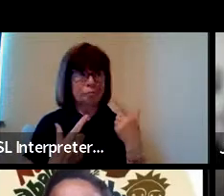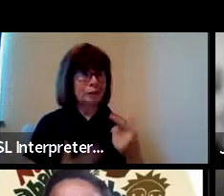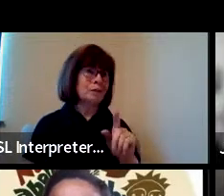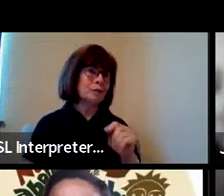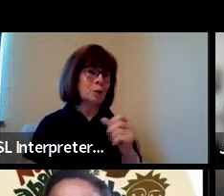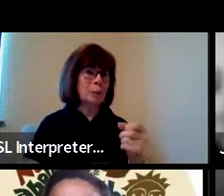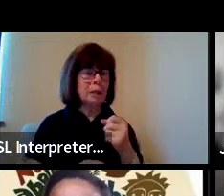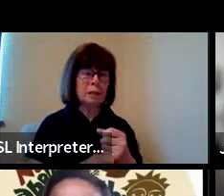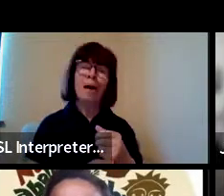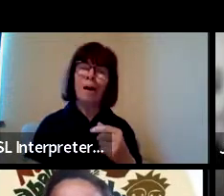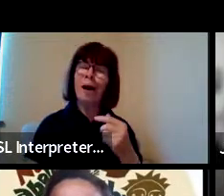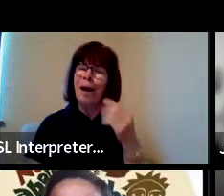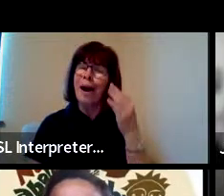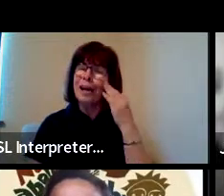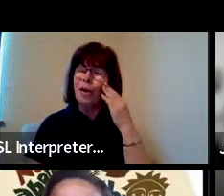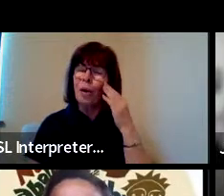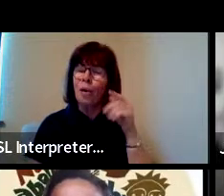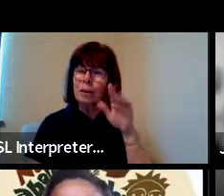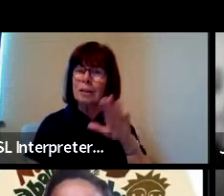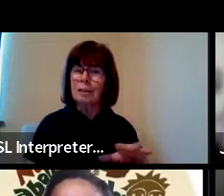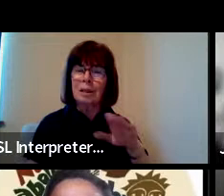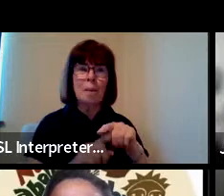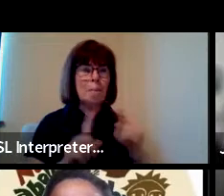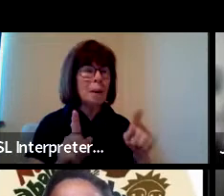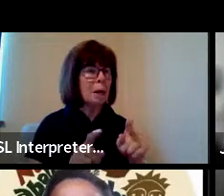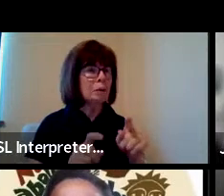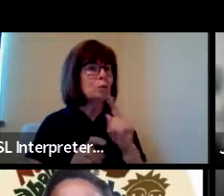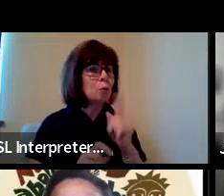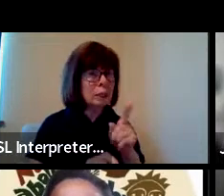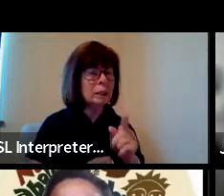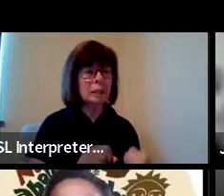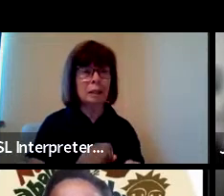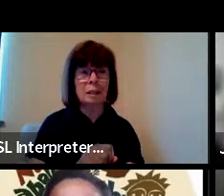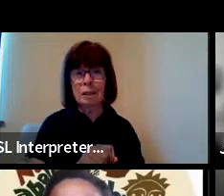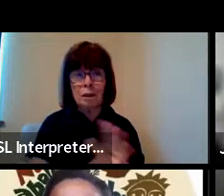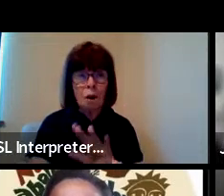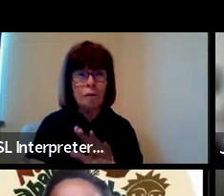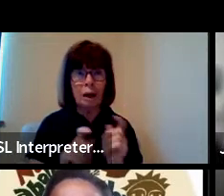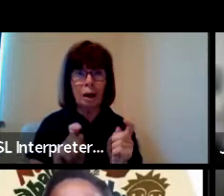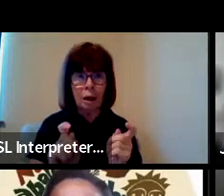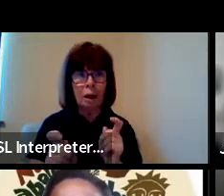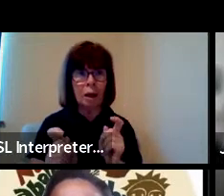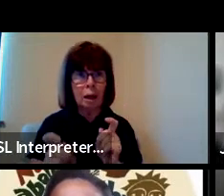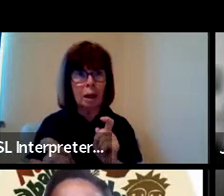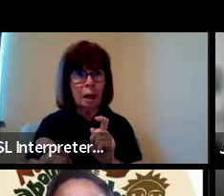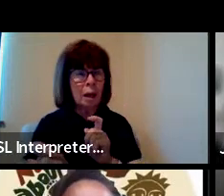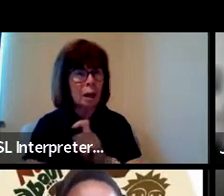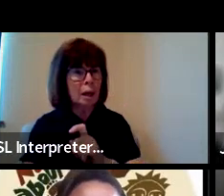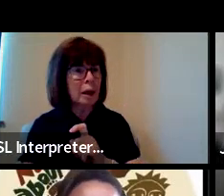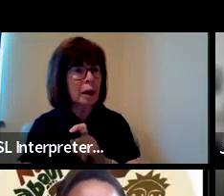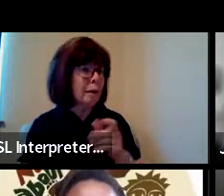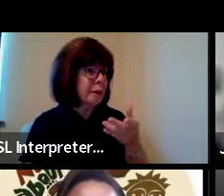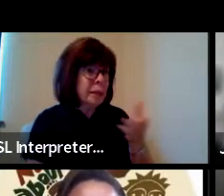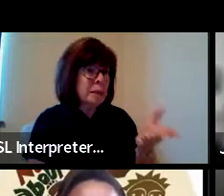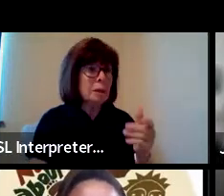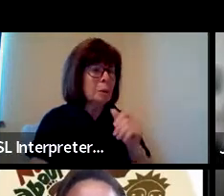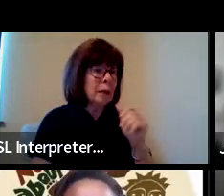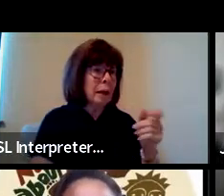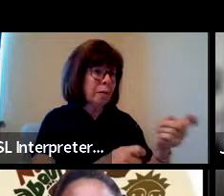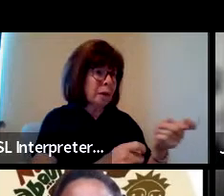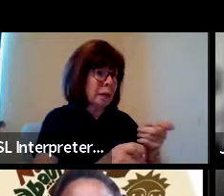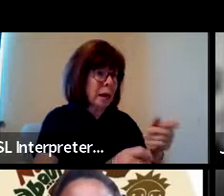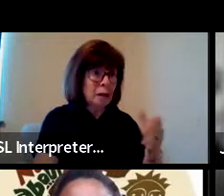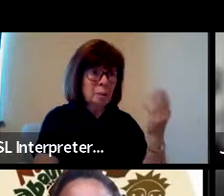place, but COVID is an evolving thing and stuff that we haven't dealt with before is coming up and everything. And so I would